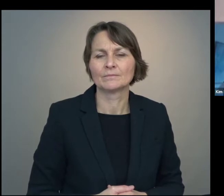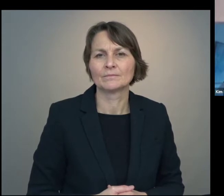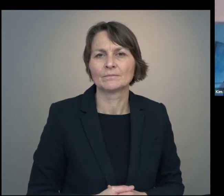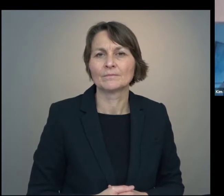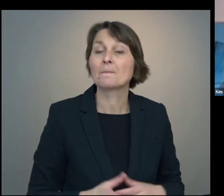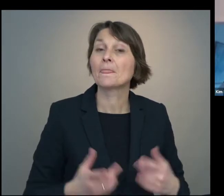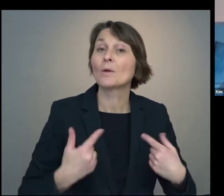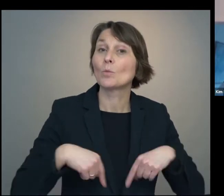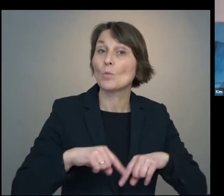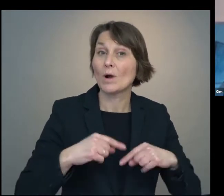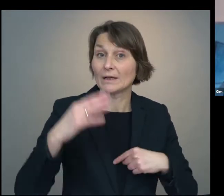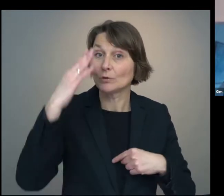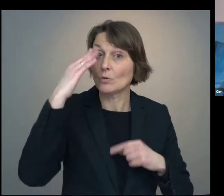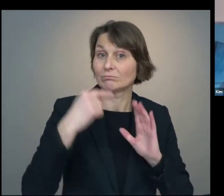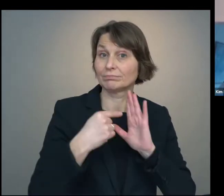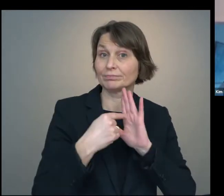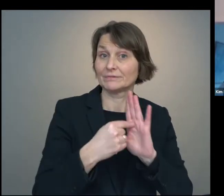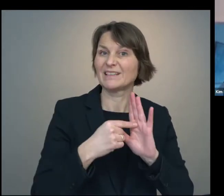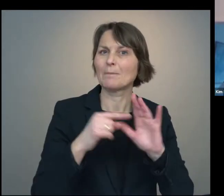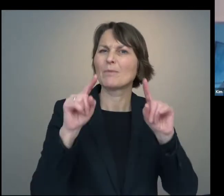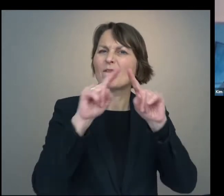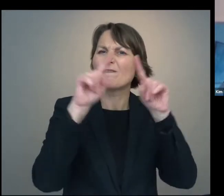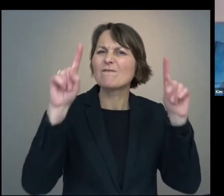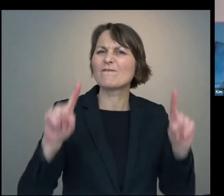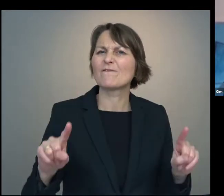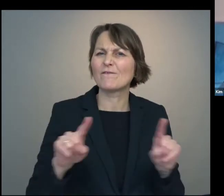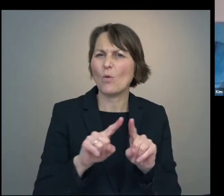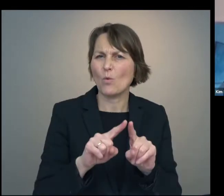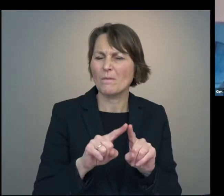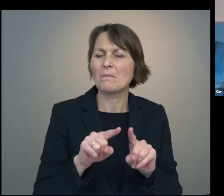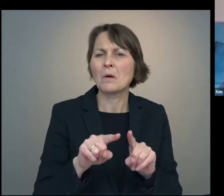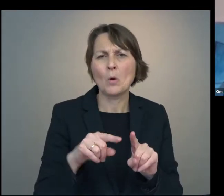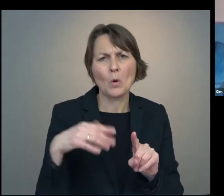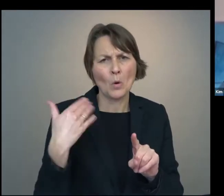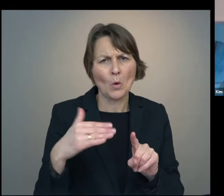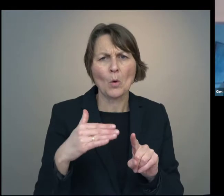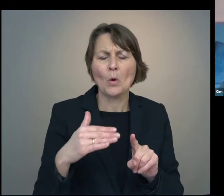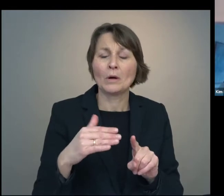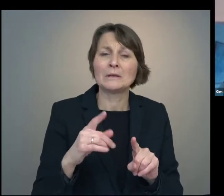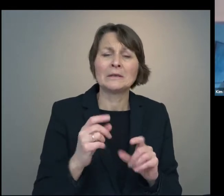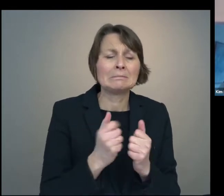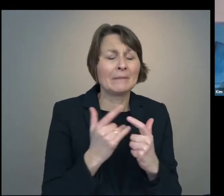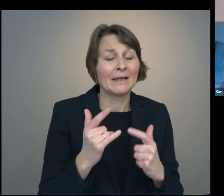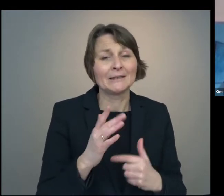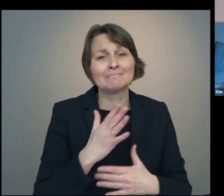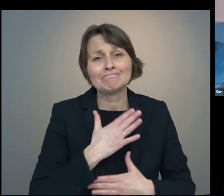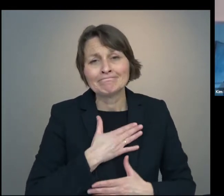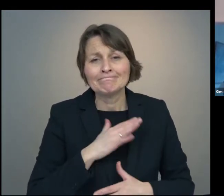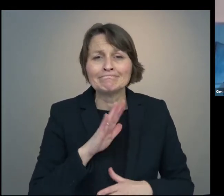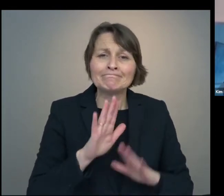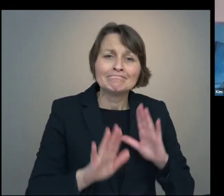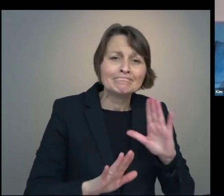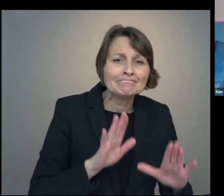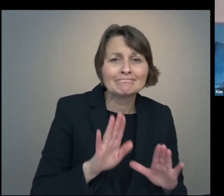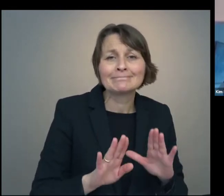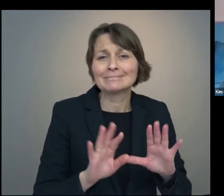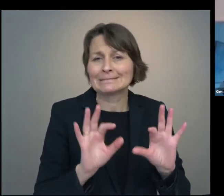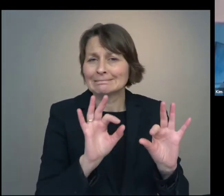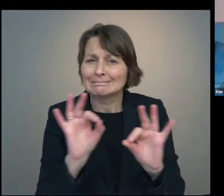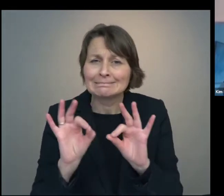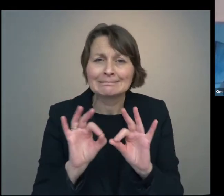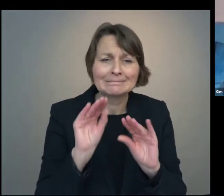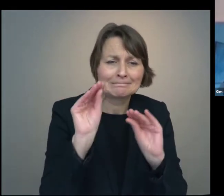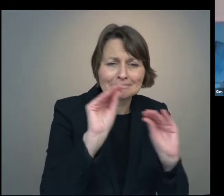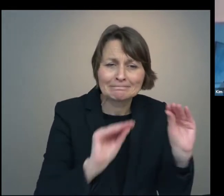For instance, forms needs a lot of love and